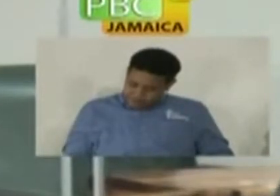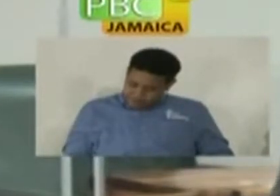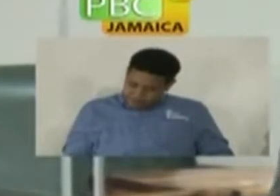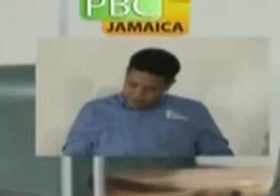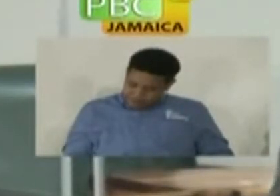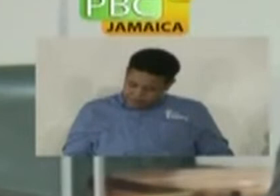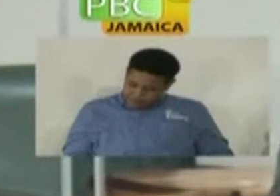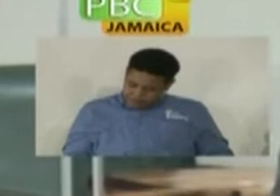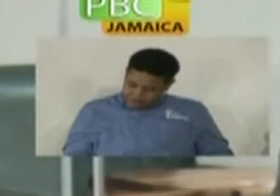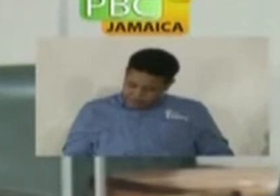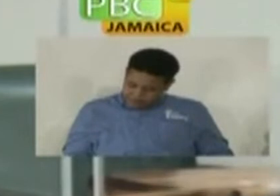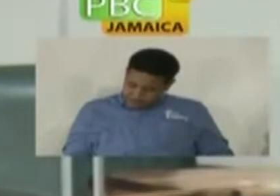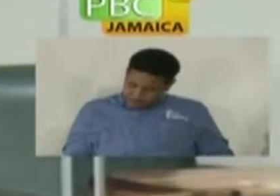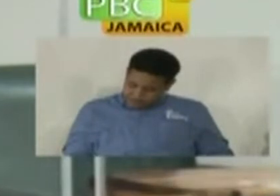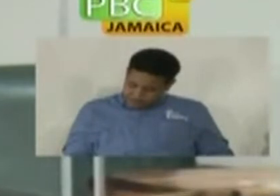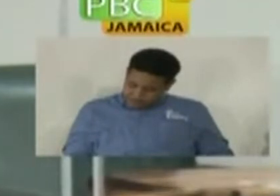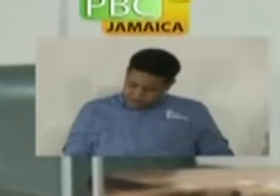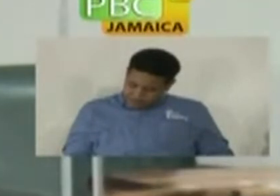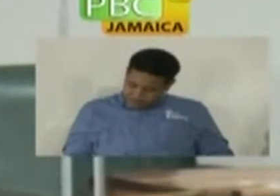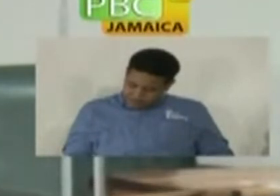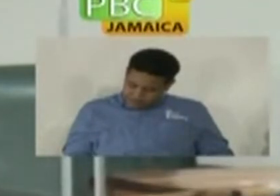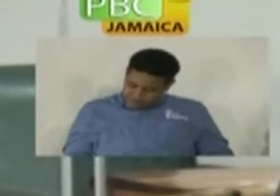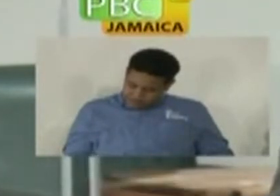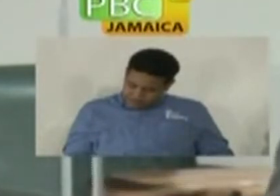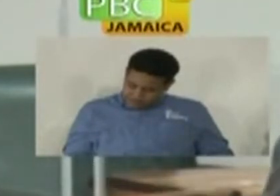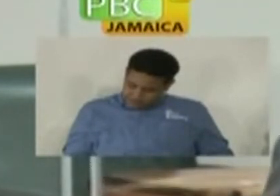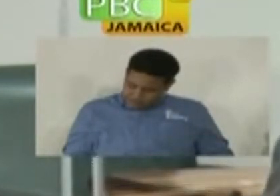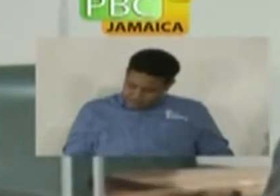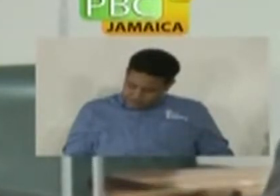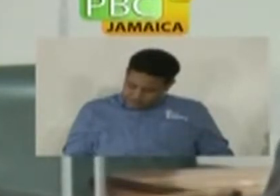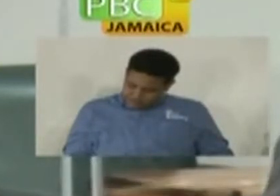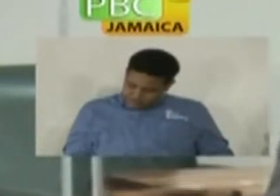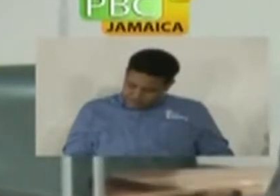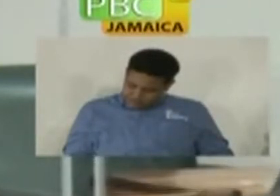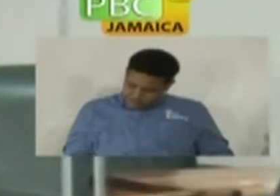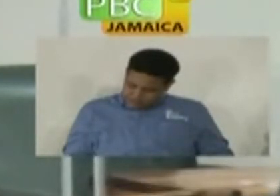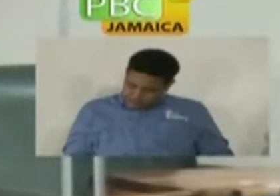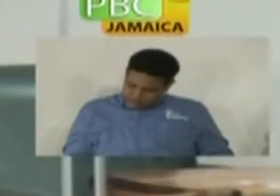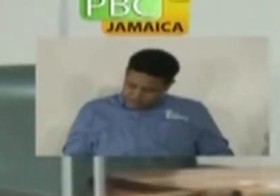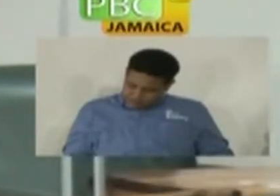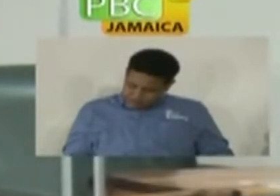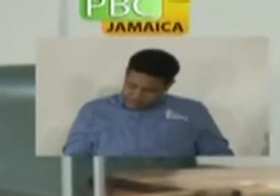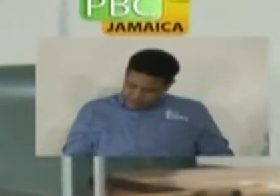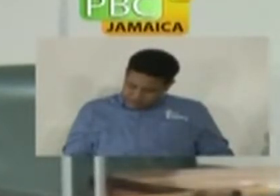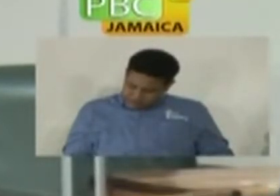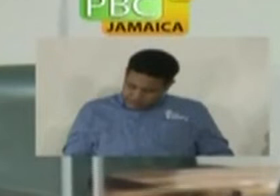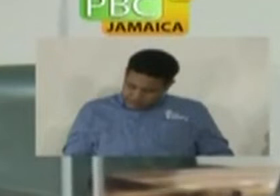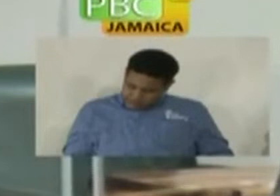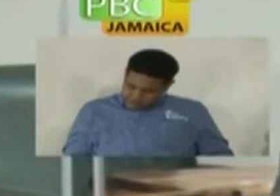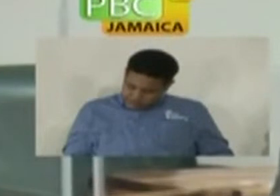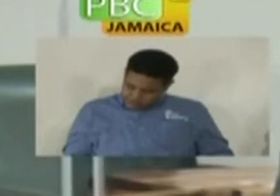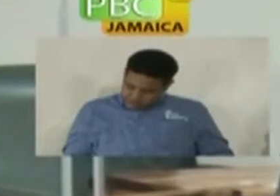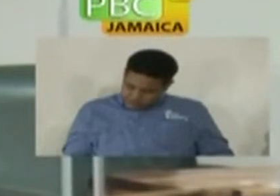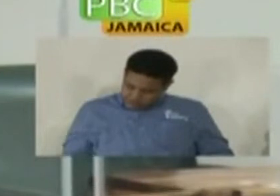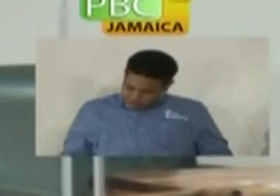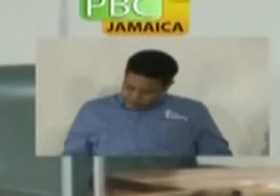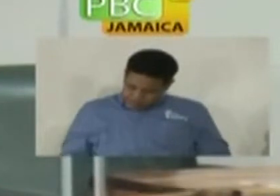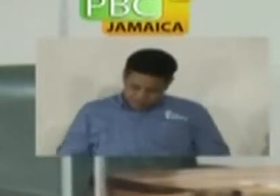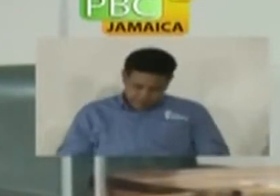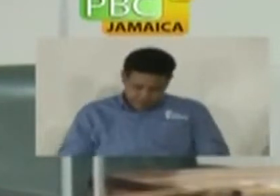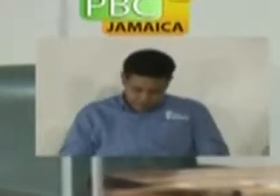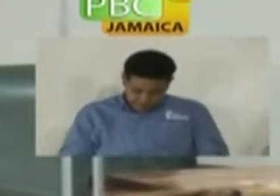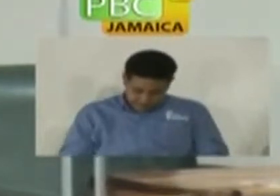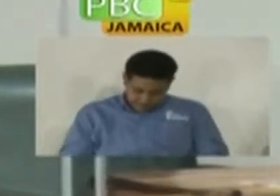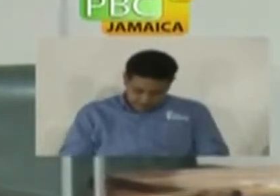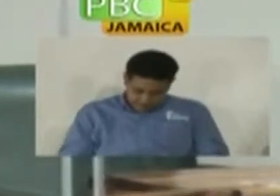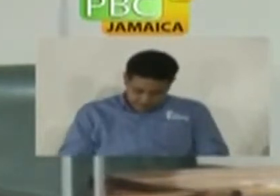took the form of an entire review with witnesses and everything, Mr. President. So the civil law countries